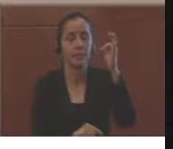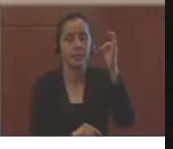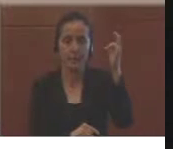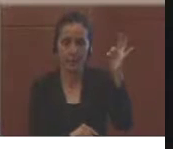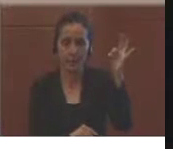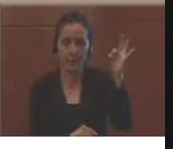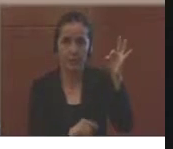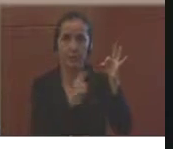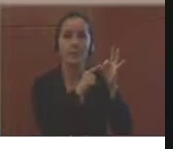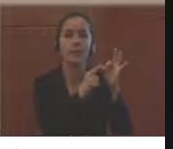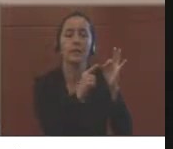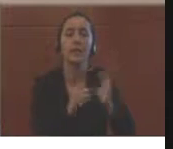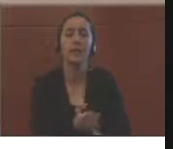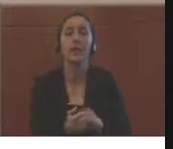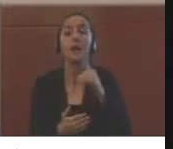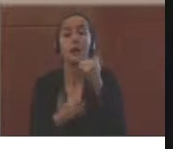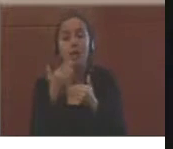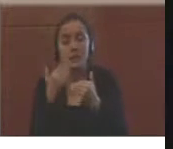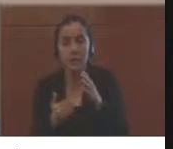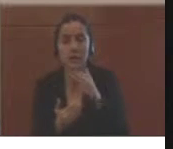19. Improve